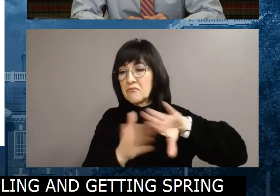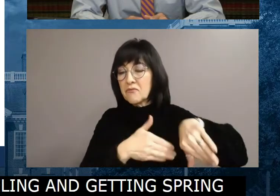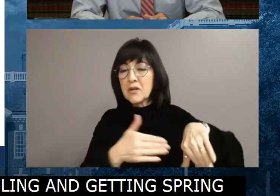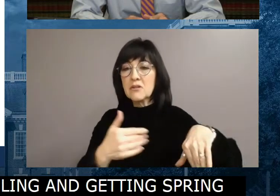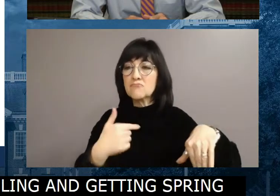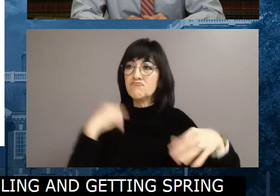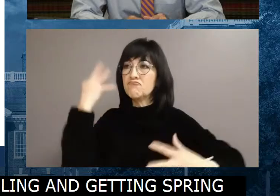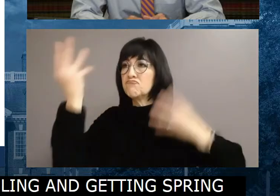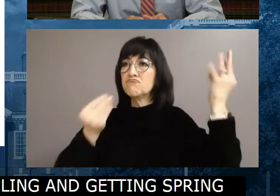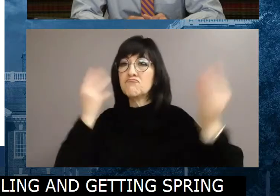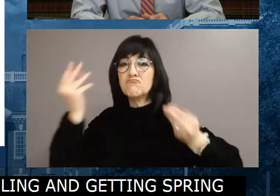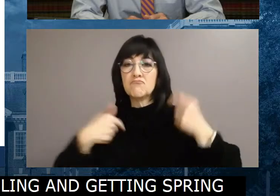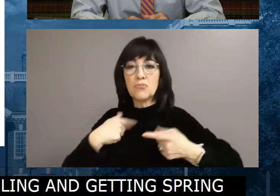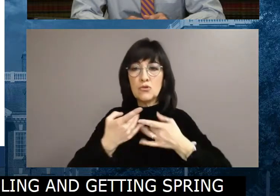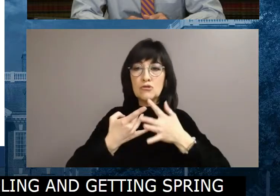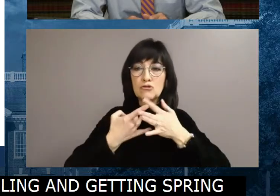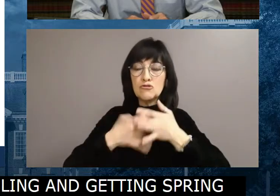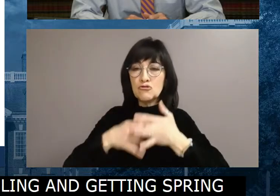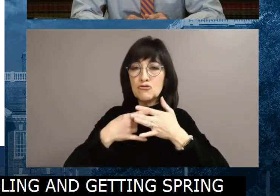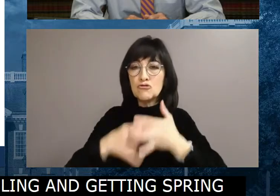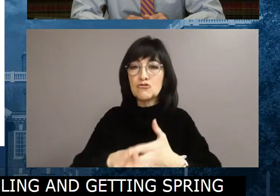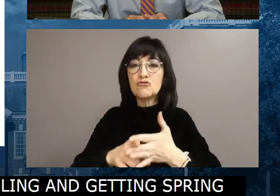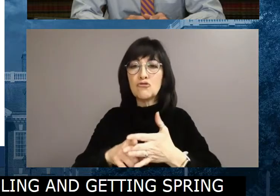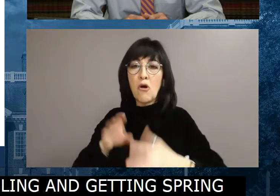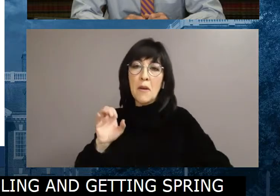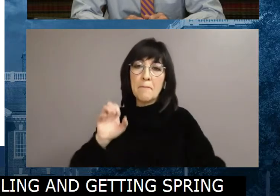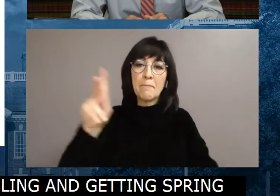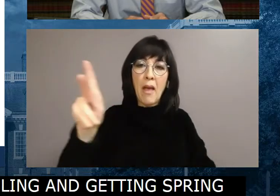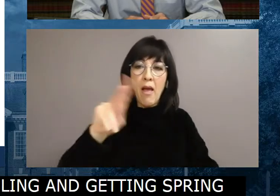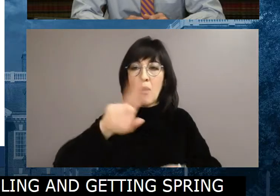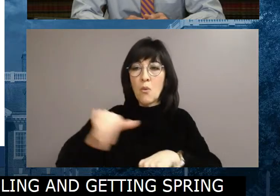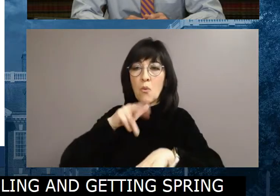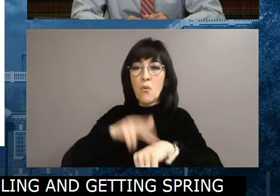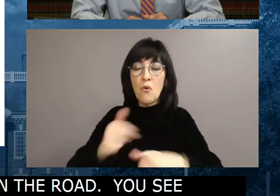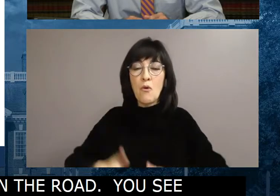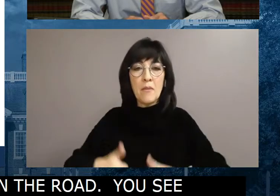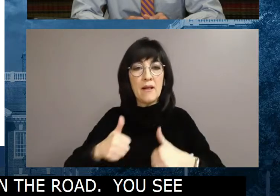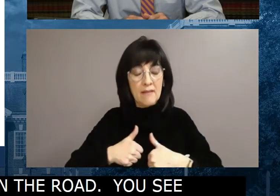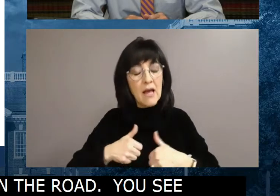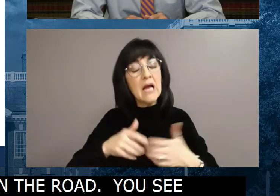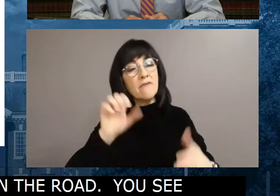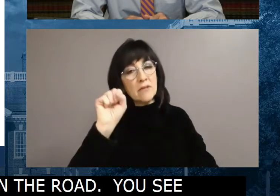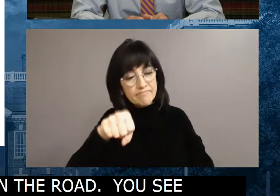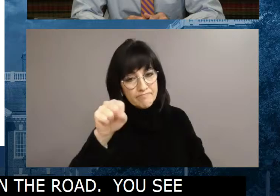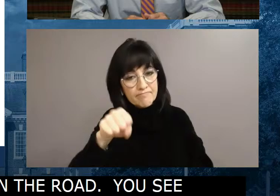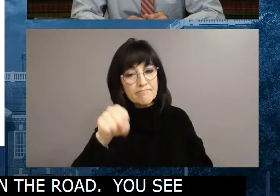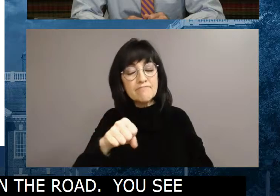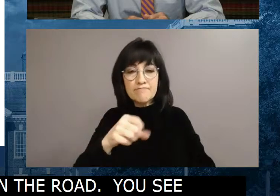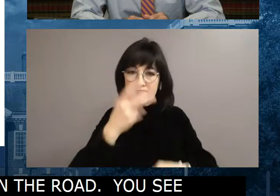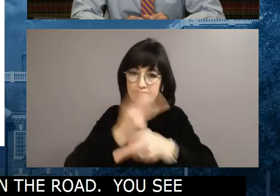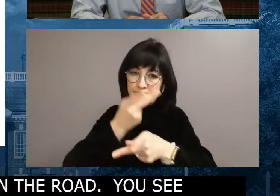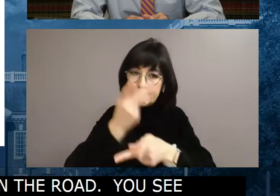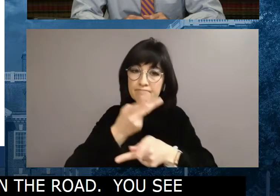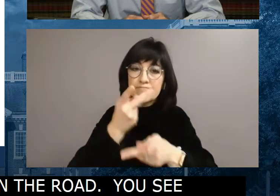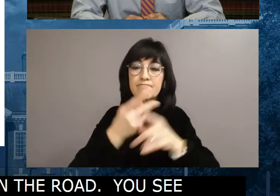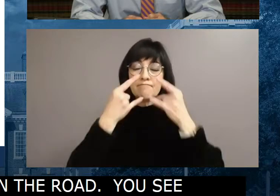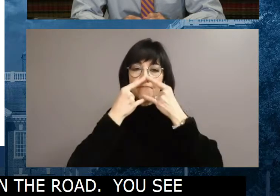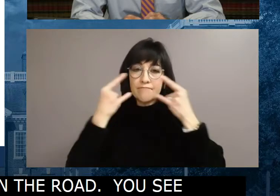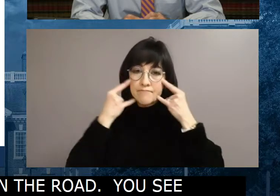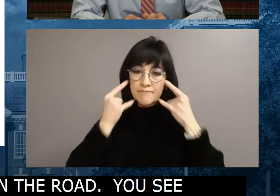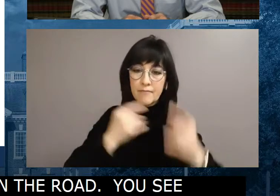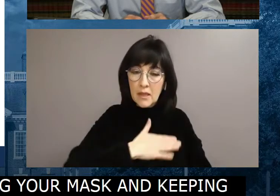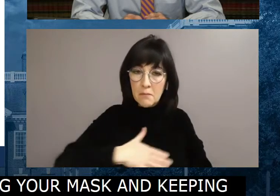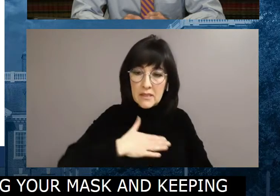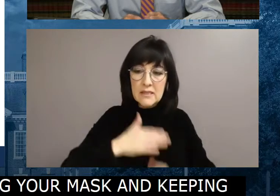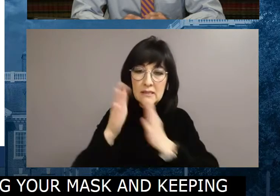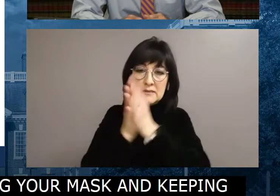Make sure you're wearing your mask. Make sure you're keeping your distance and just being careful in gatherings, washing your hands and